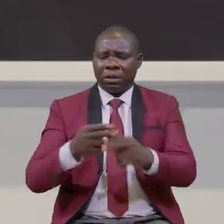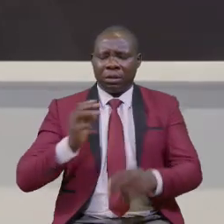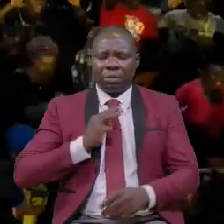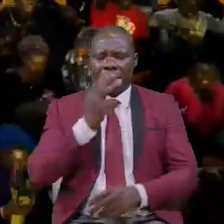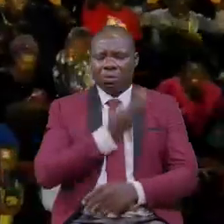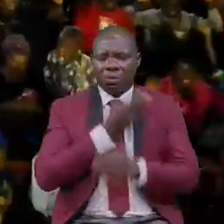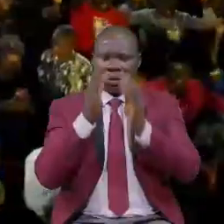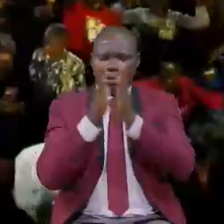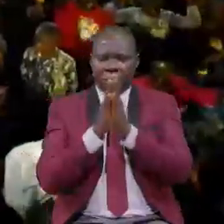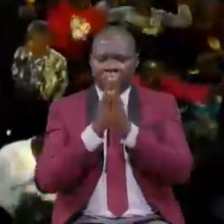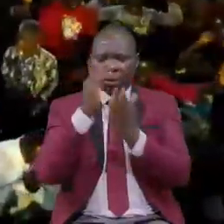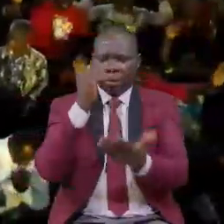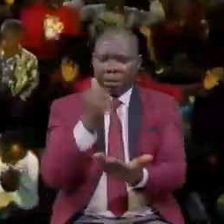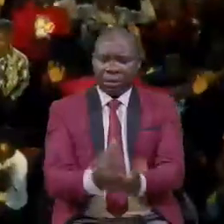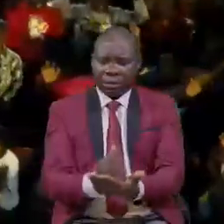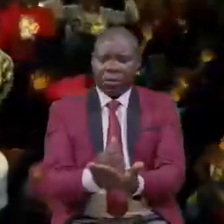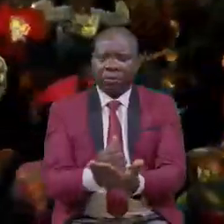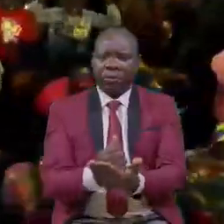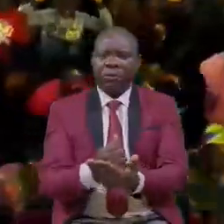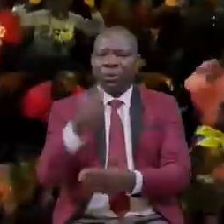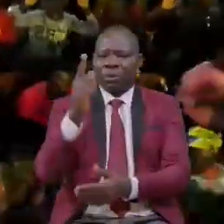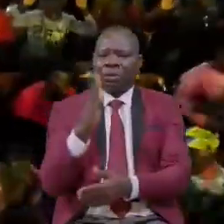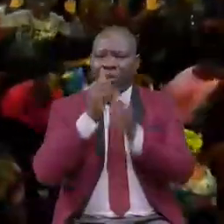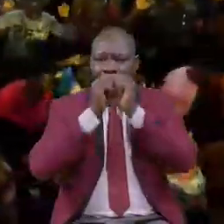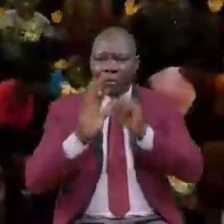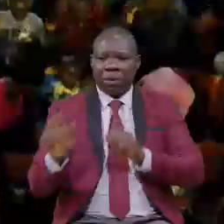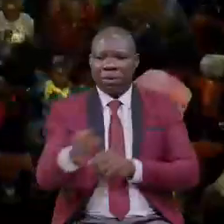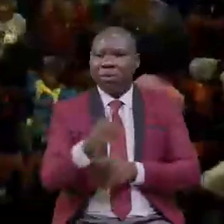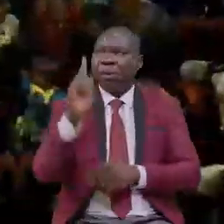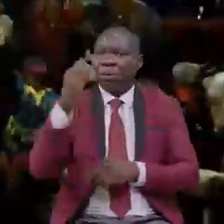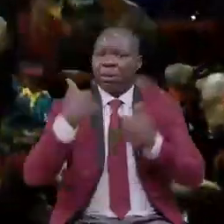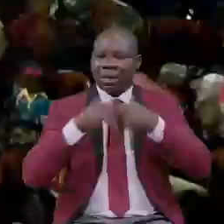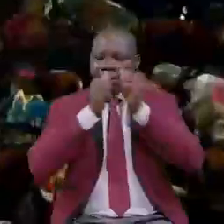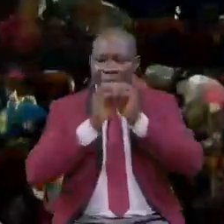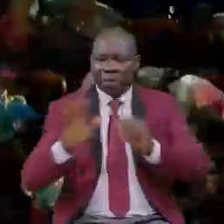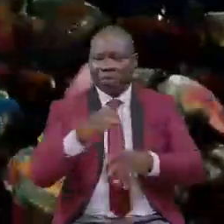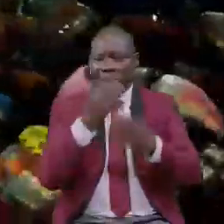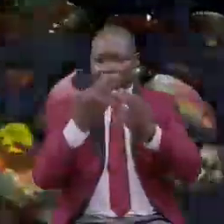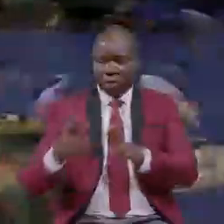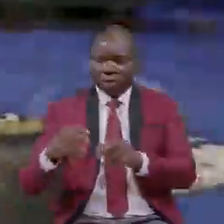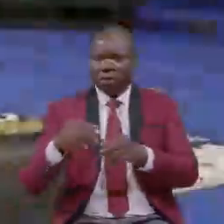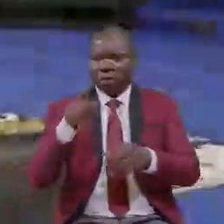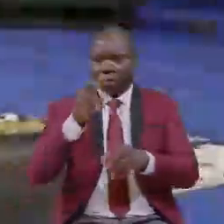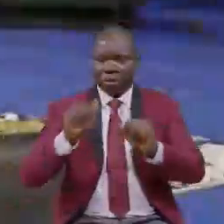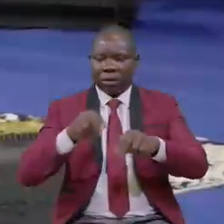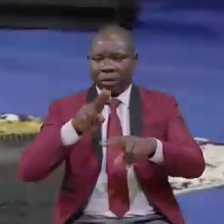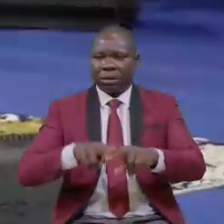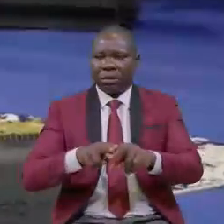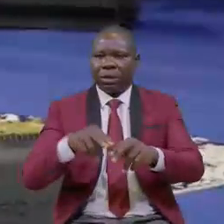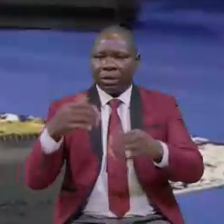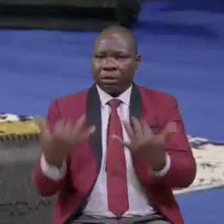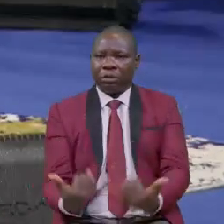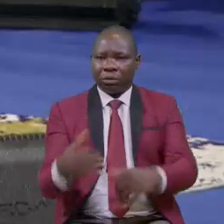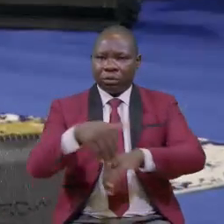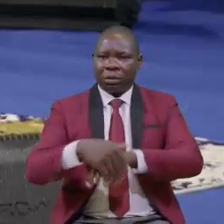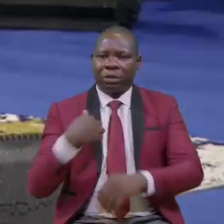pray. God bless you. He has blessed you already. You can sit down. Tonight, we come to